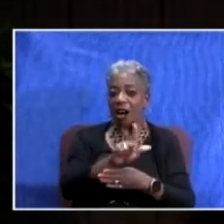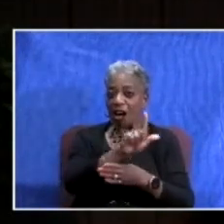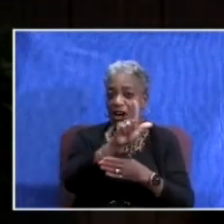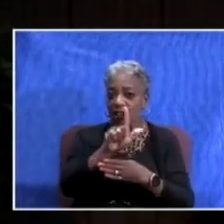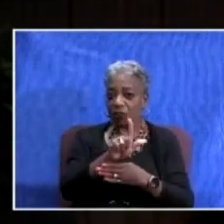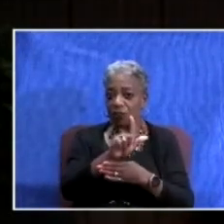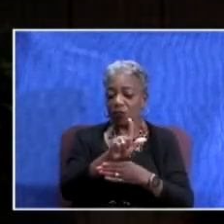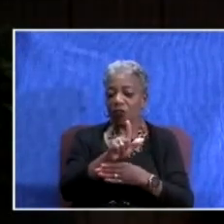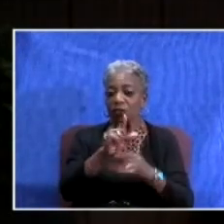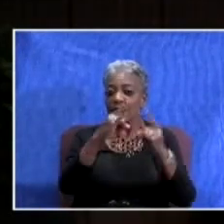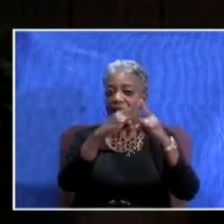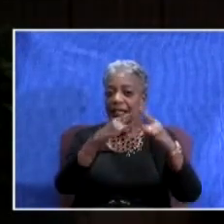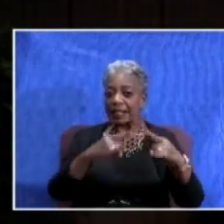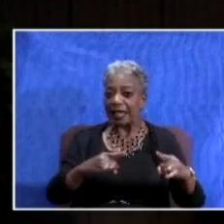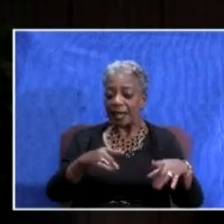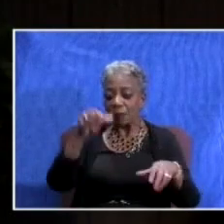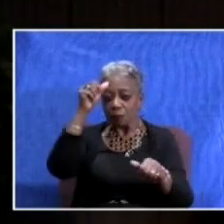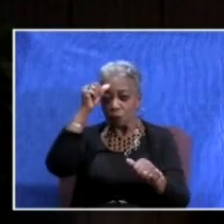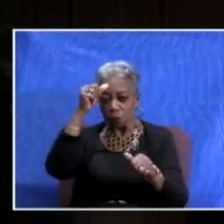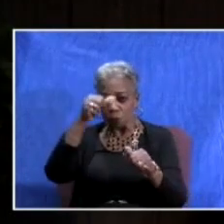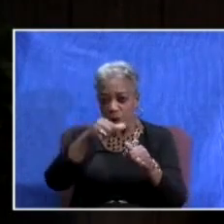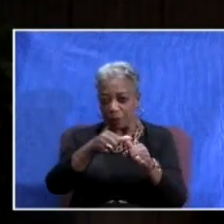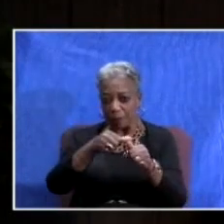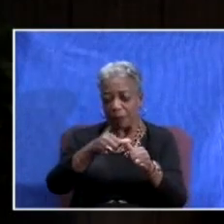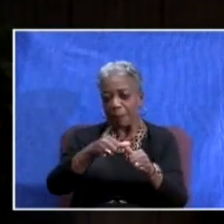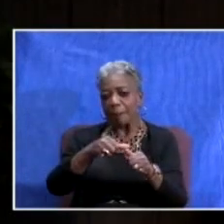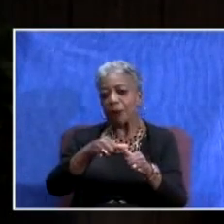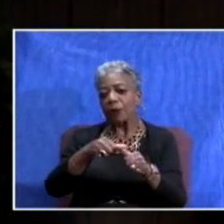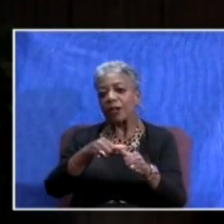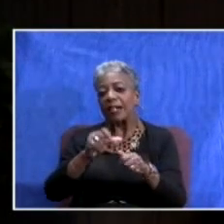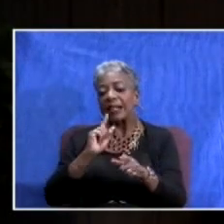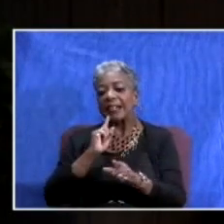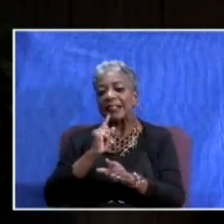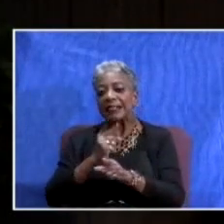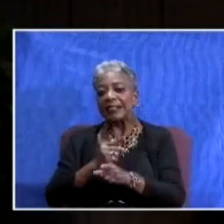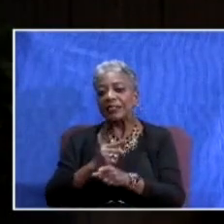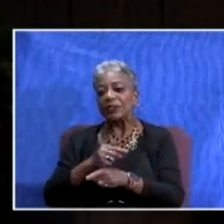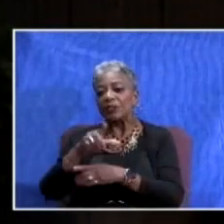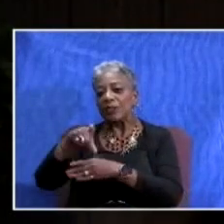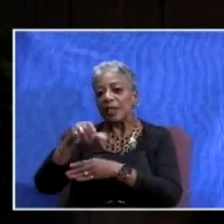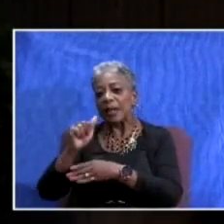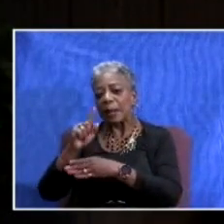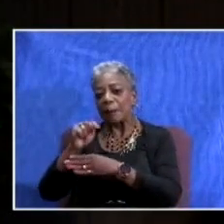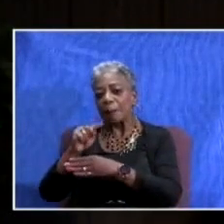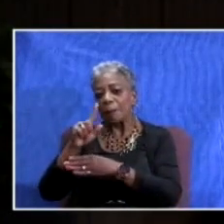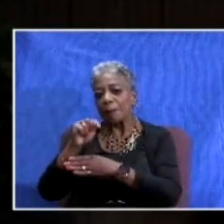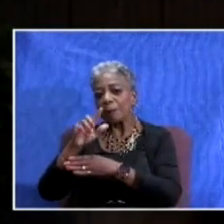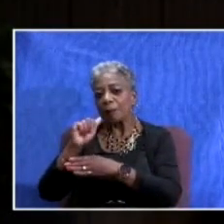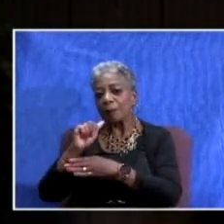Pat's sister, Pamela Jean Dickerson, in an unexpected way,